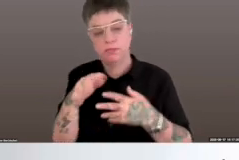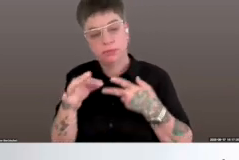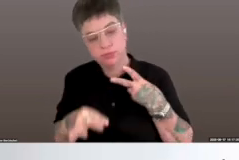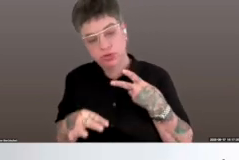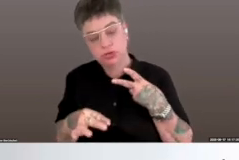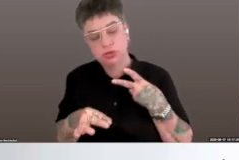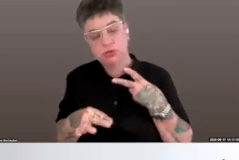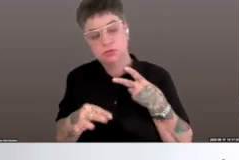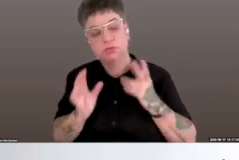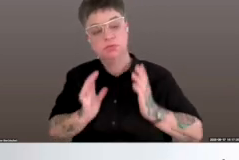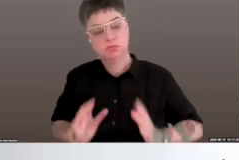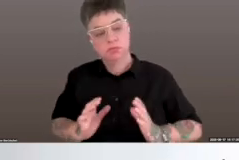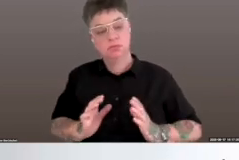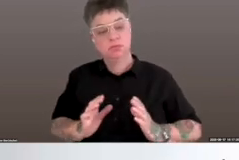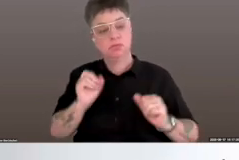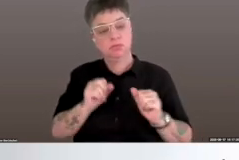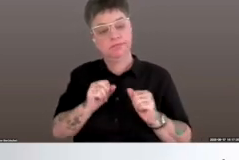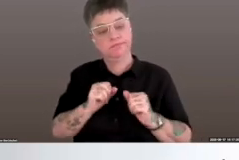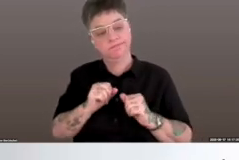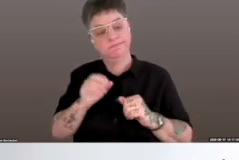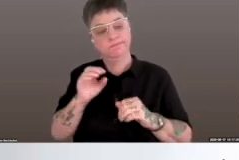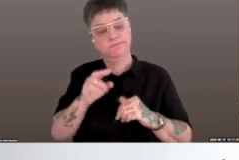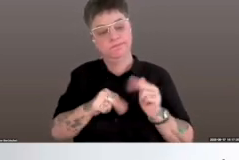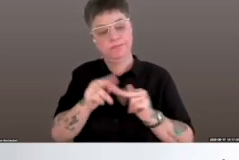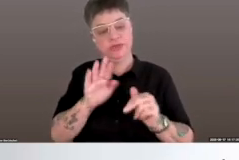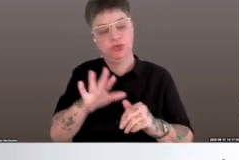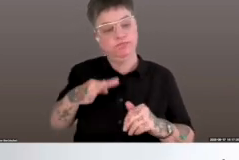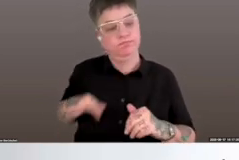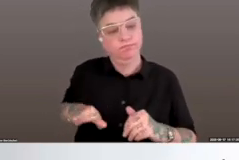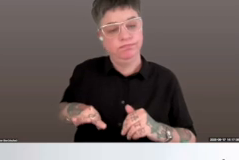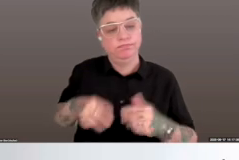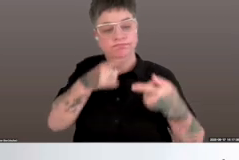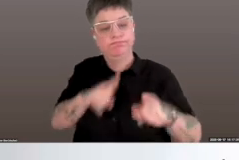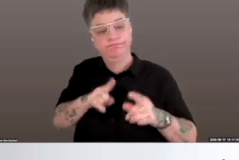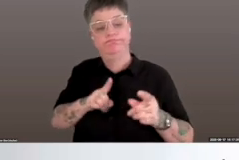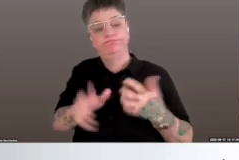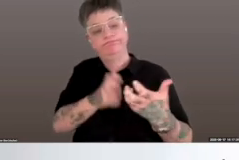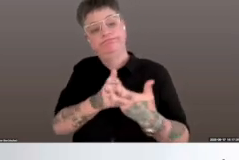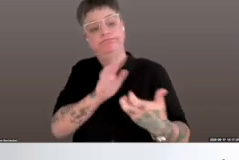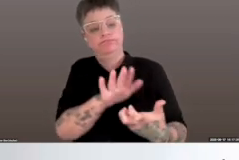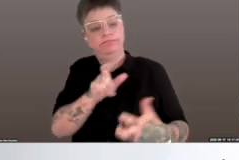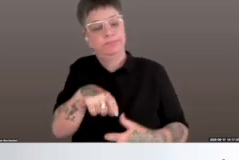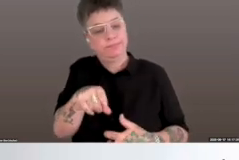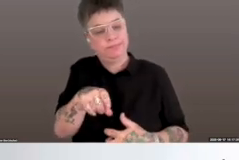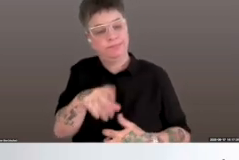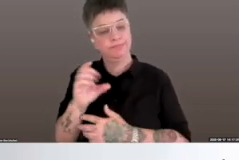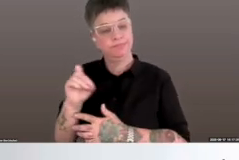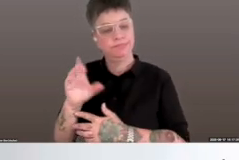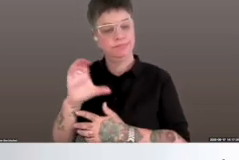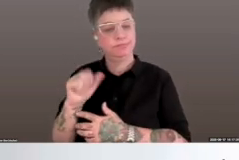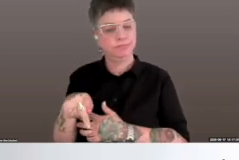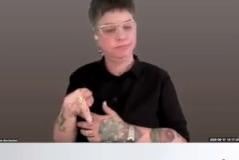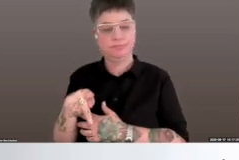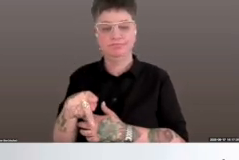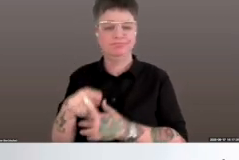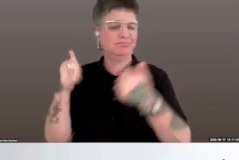able to literally build their incentive, creating flexibility best suited for them and their needs. DCAP is currently available to all regions of the